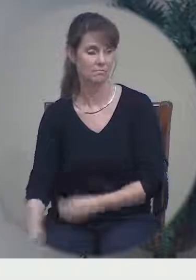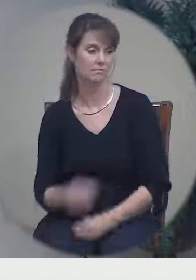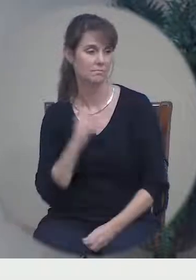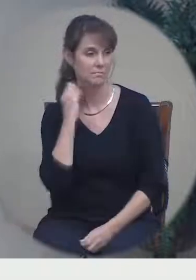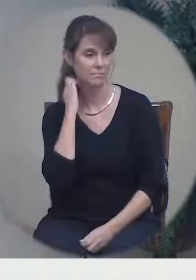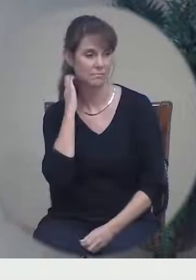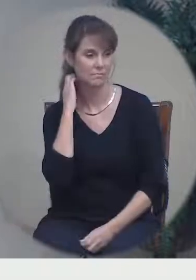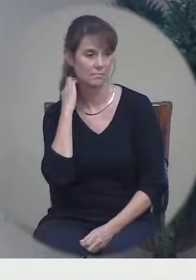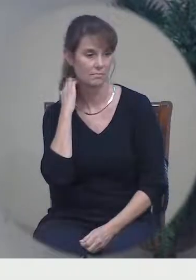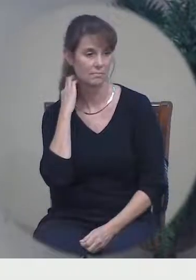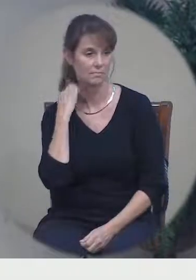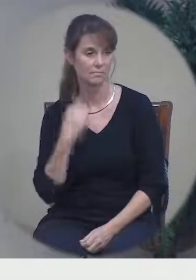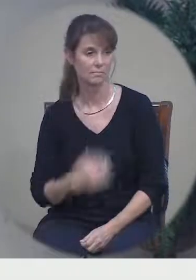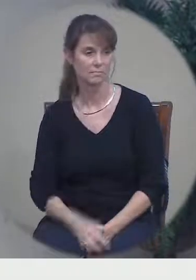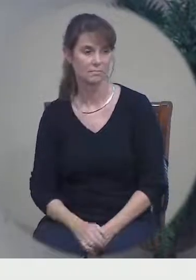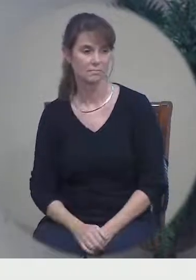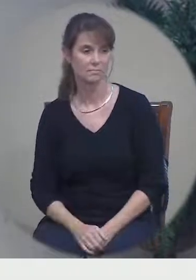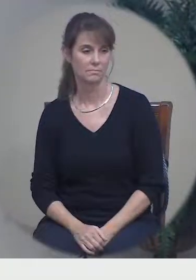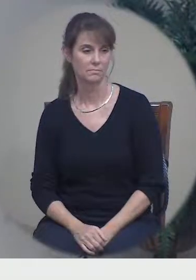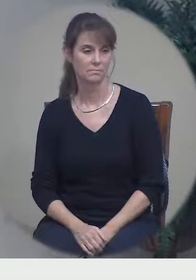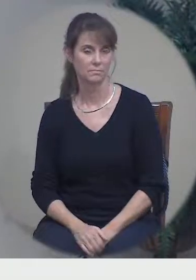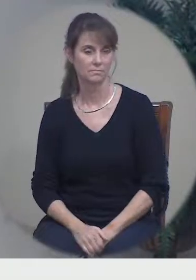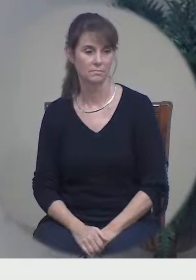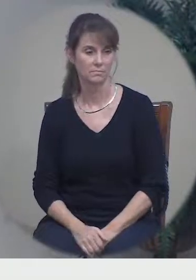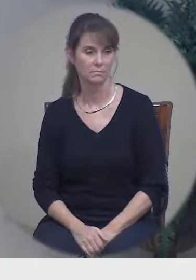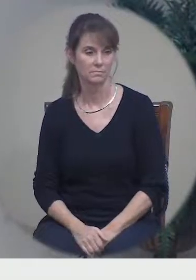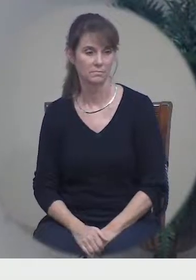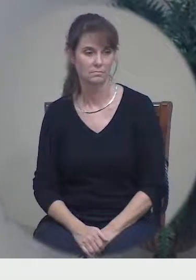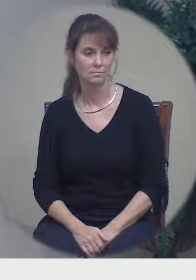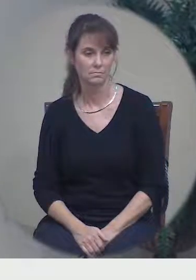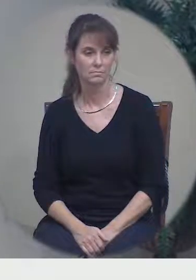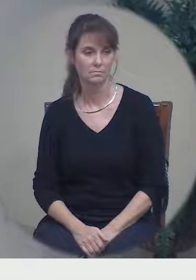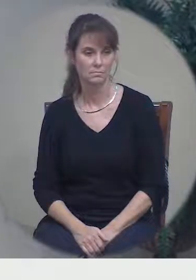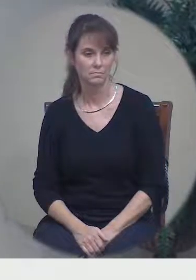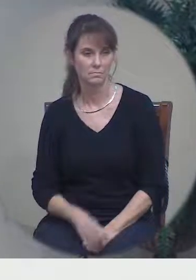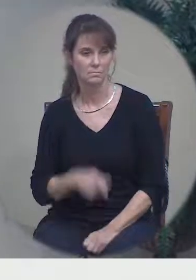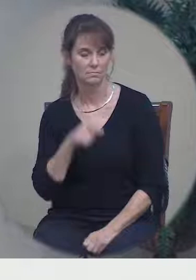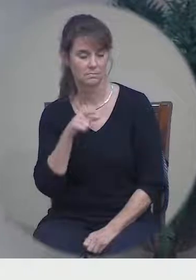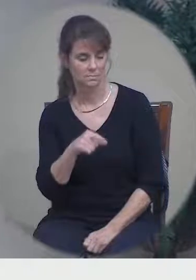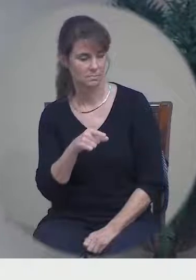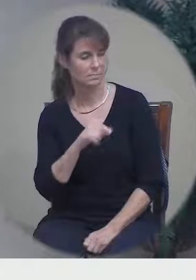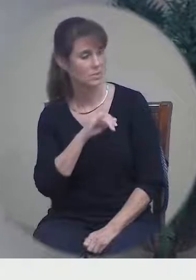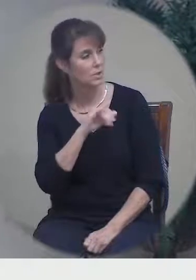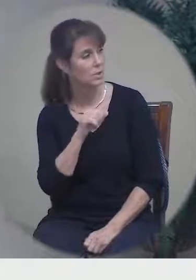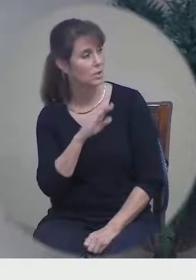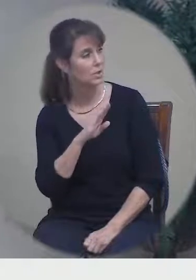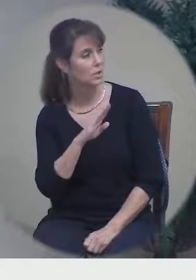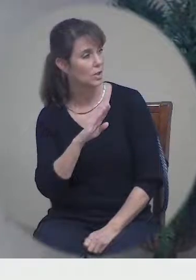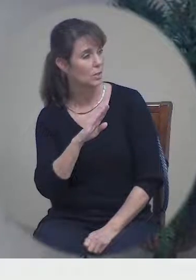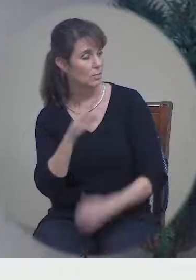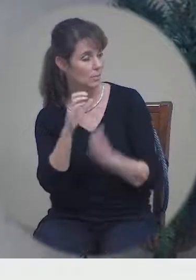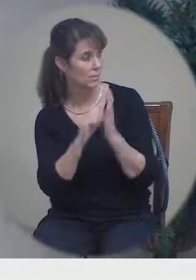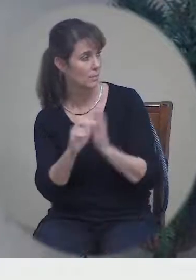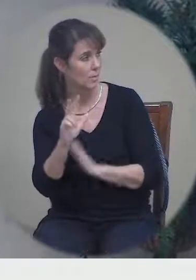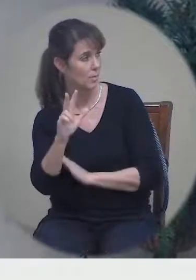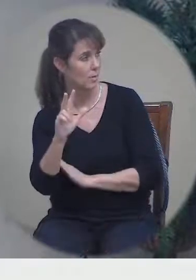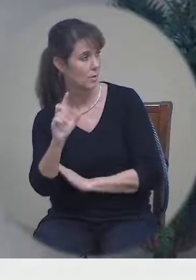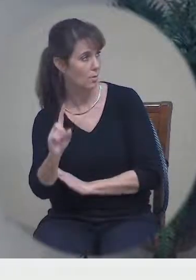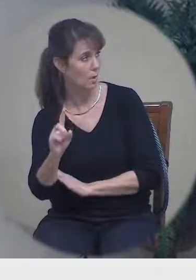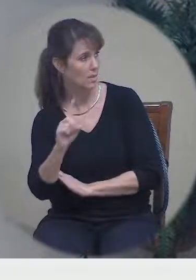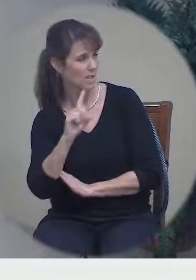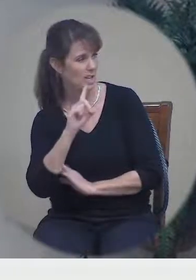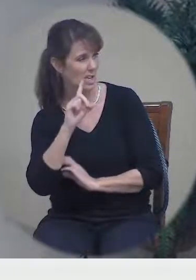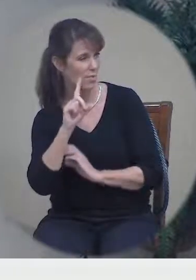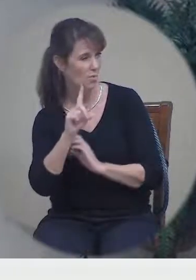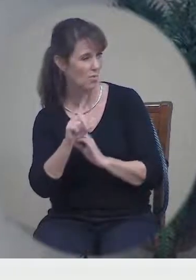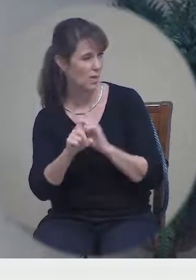I think this is exactly what Job questions in chapter 31. He says everything